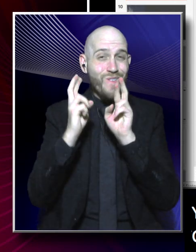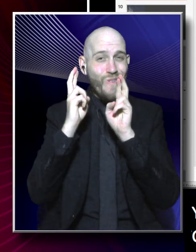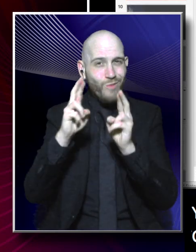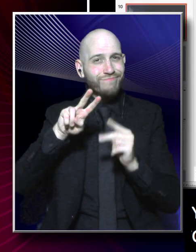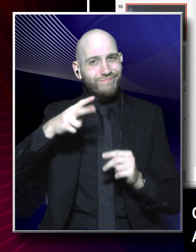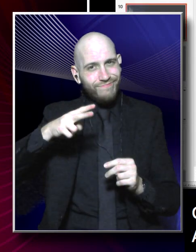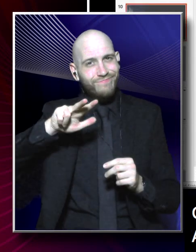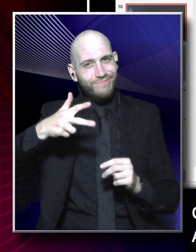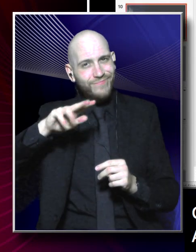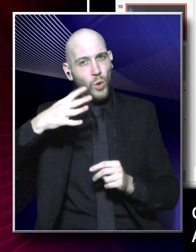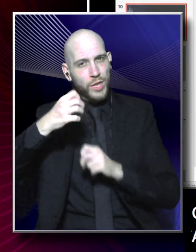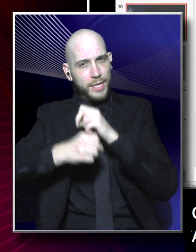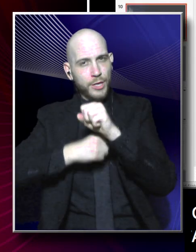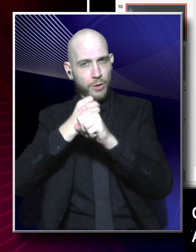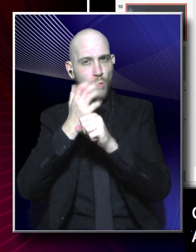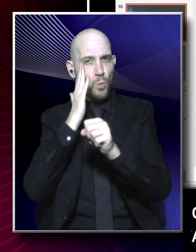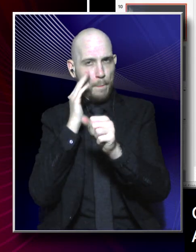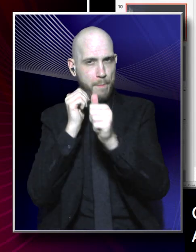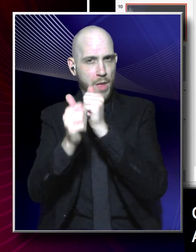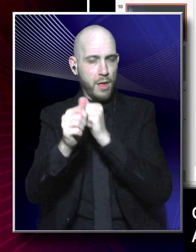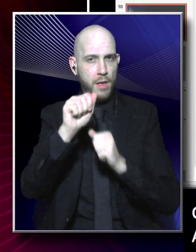to the next slide.